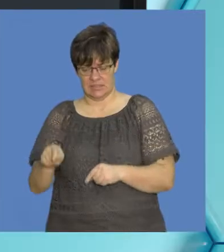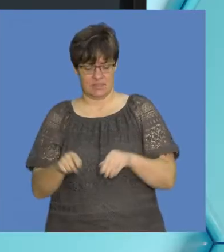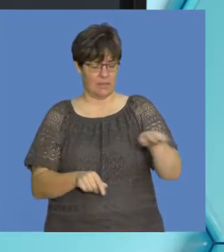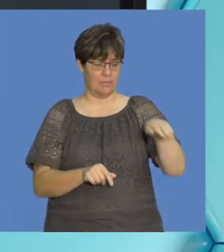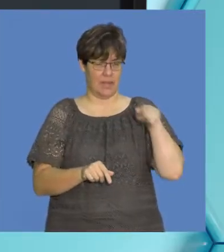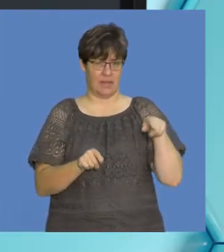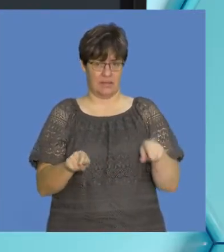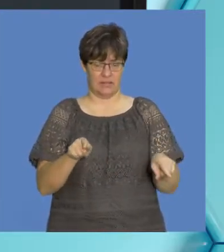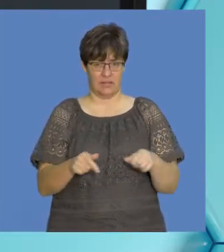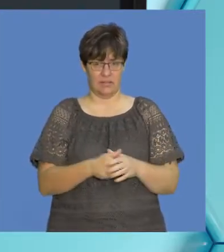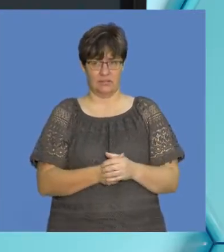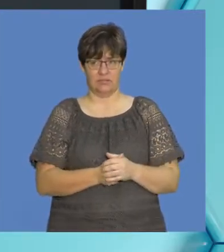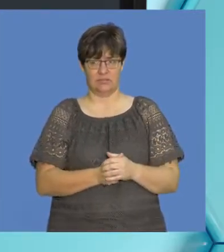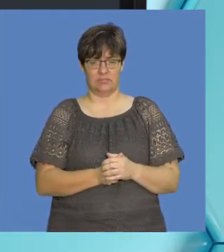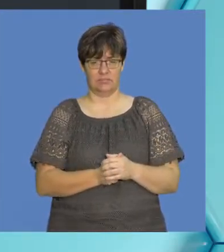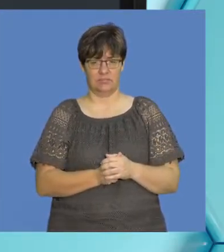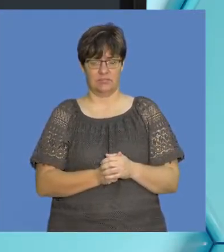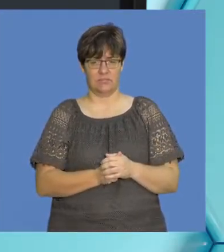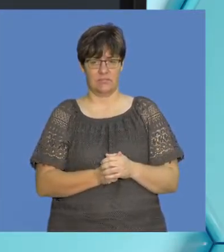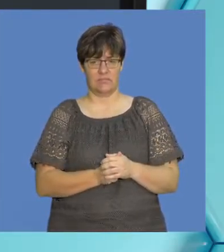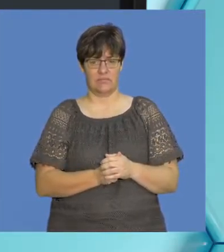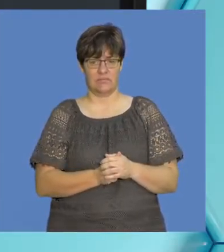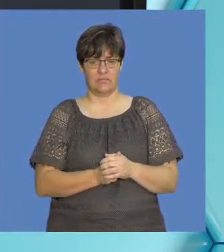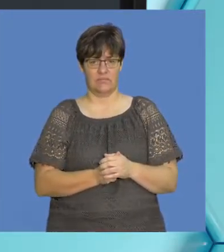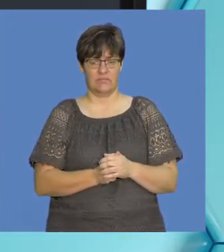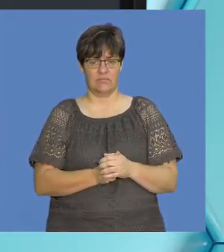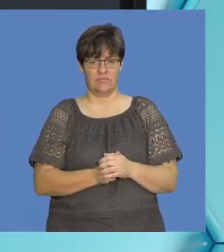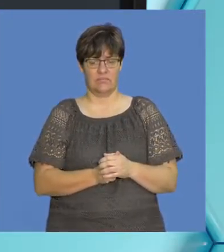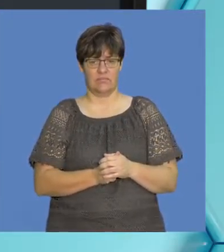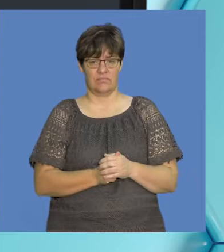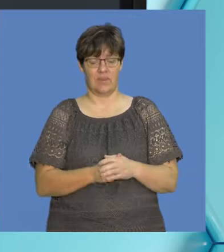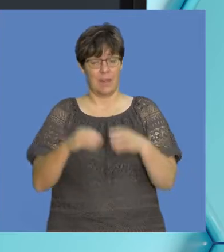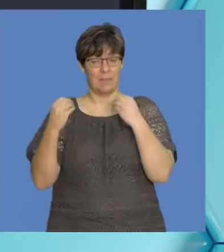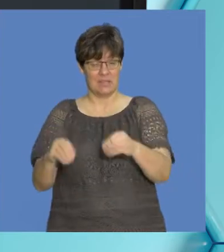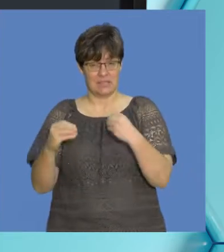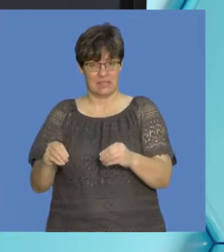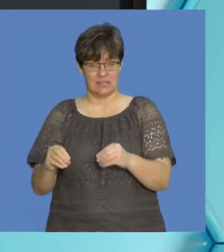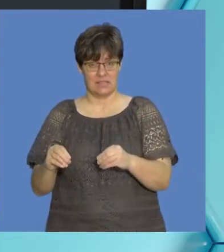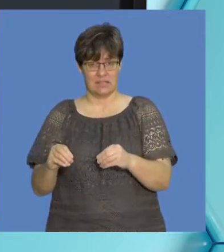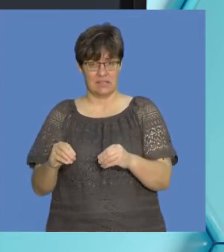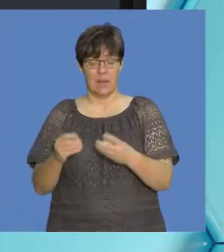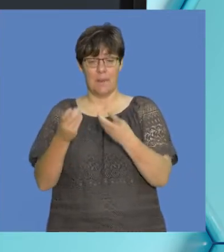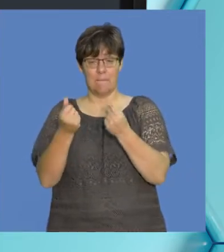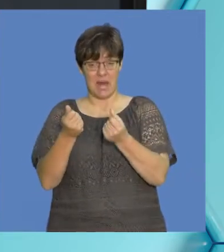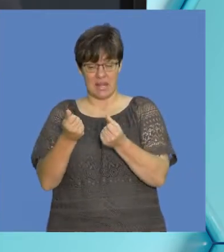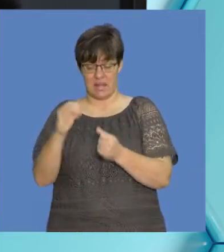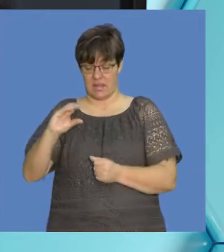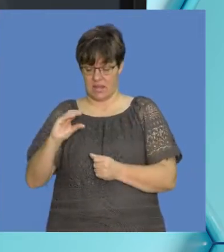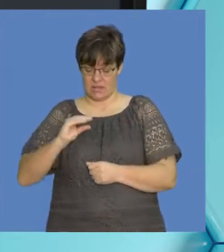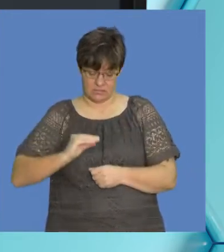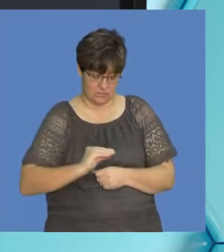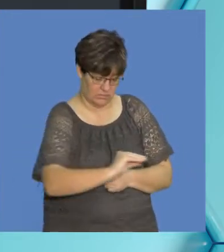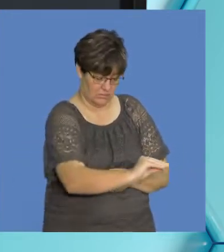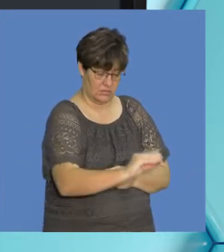bank. It therefore means that the business is going to deposit its money into